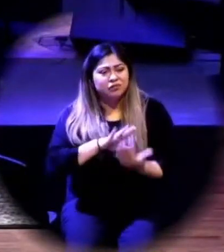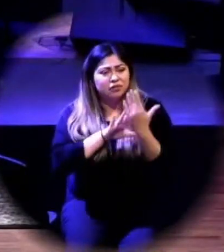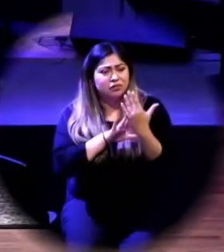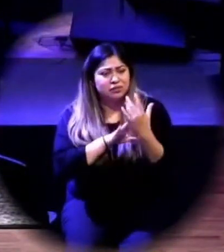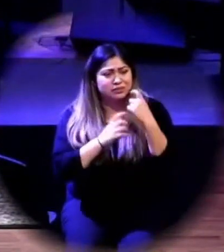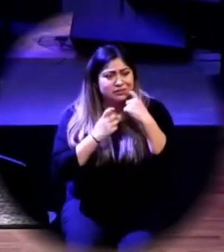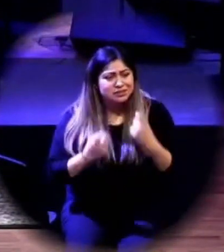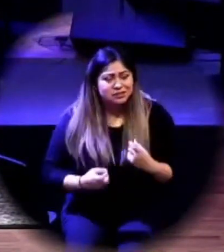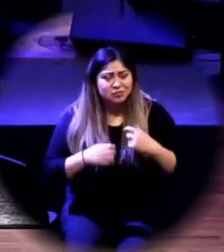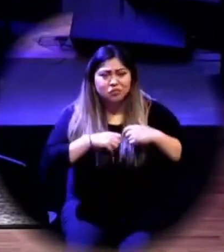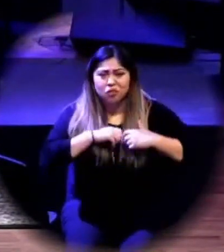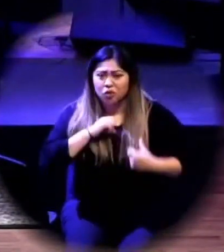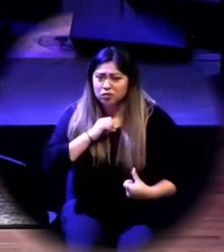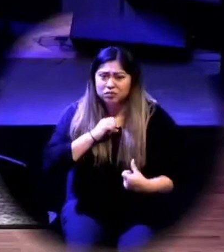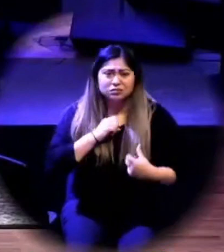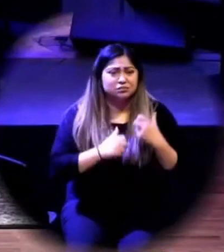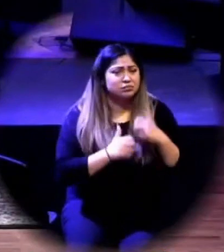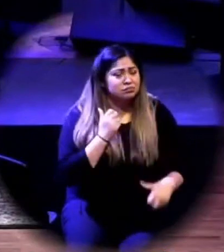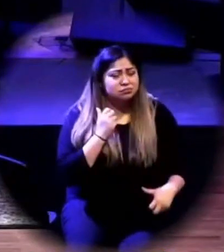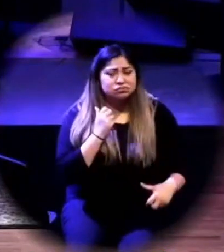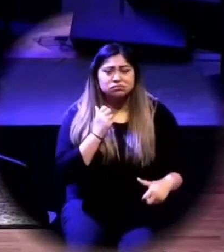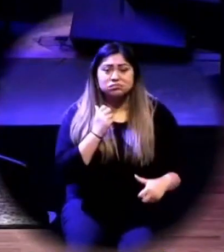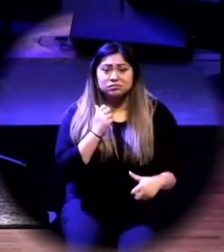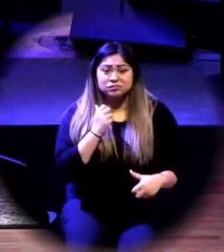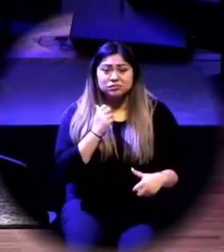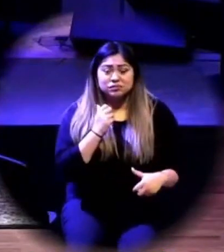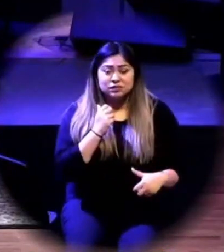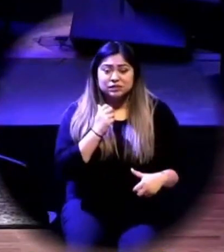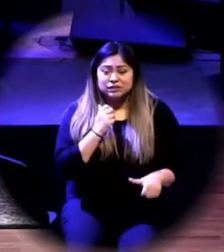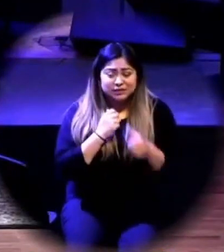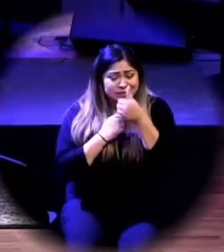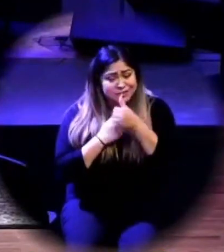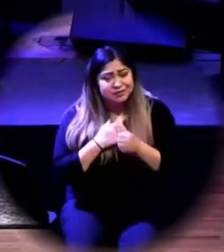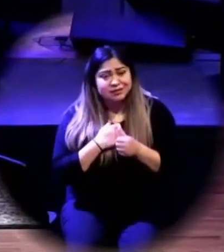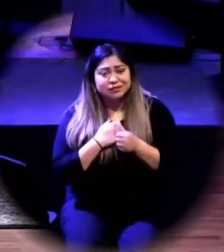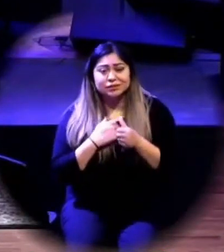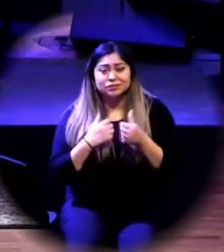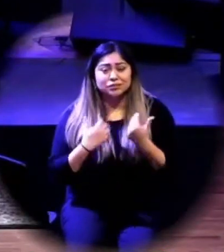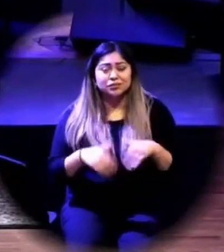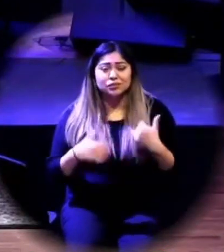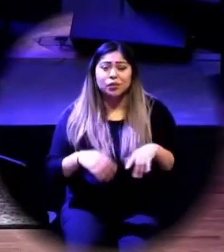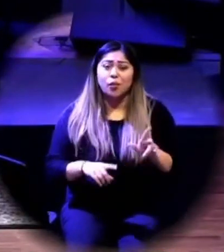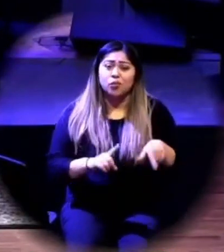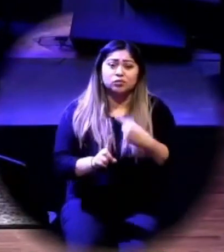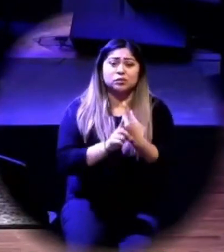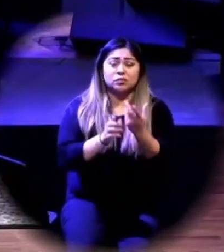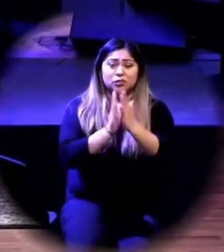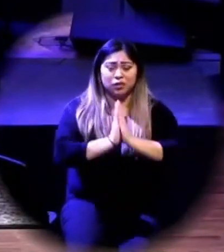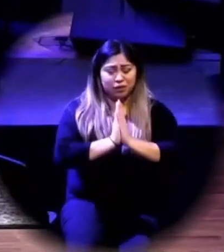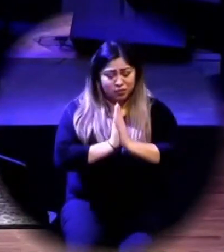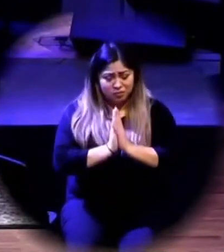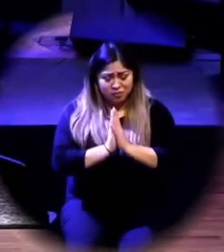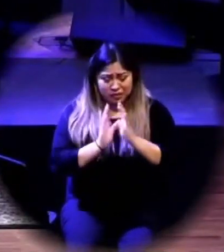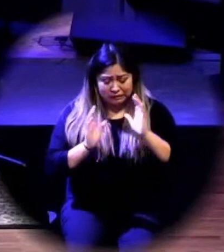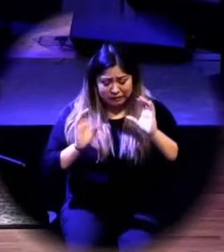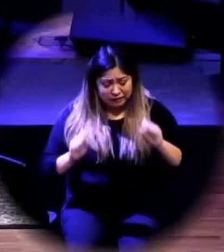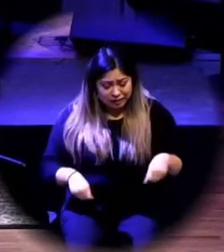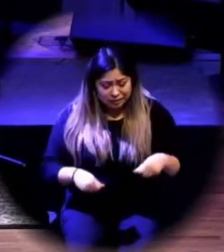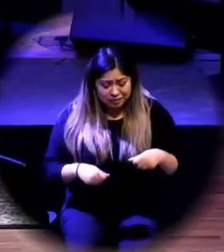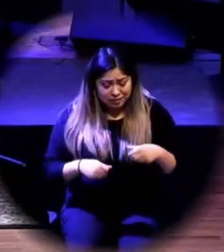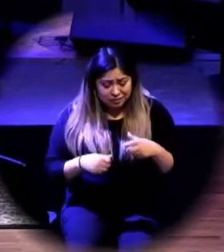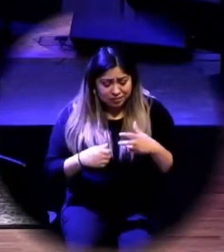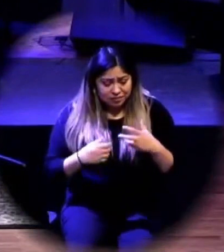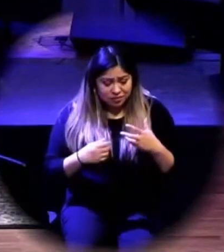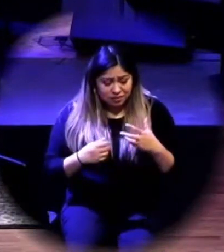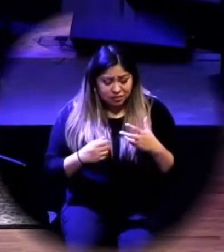confronted with the pain and the hardship that exists in this world, that sometimes the only prayer we can get out of our mouths, it sounds